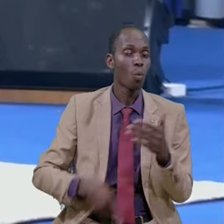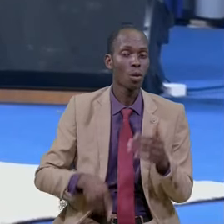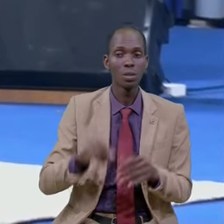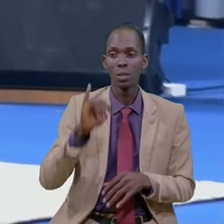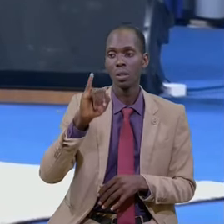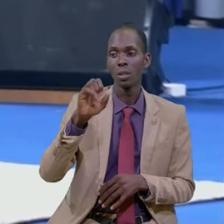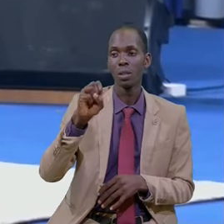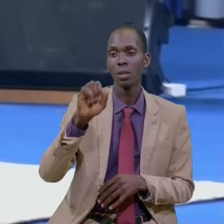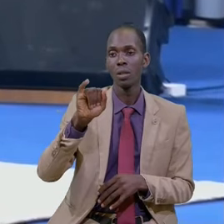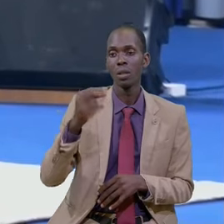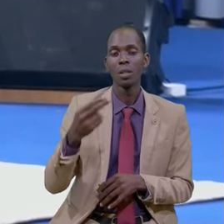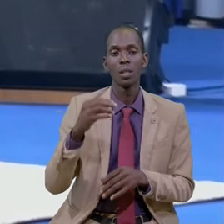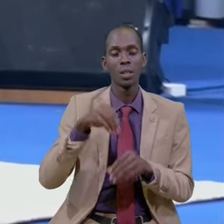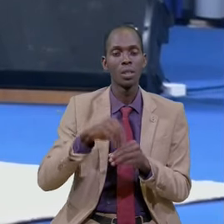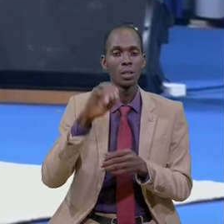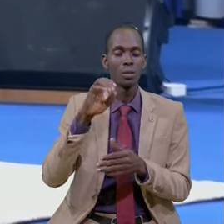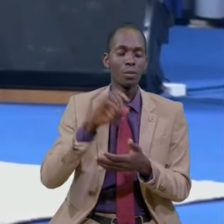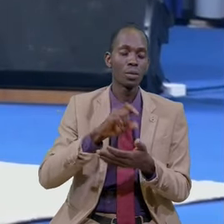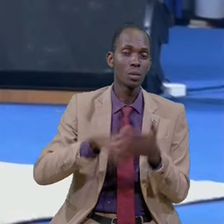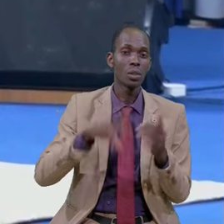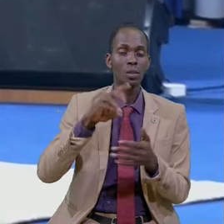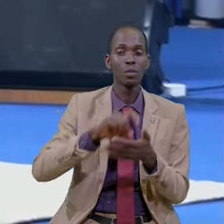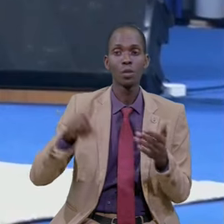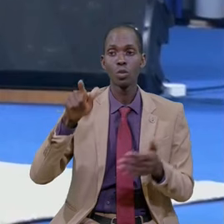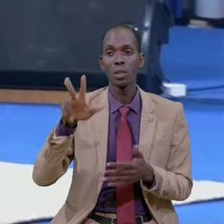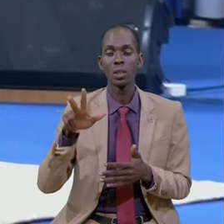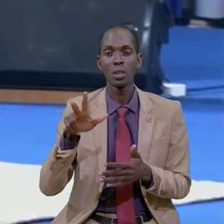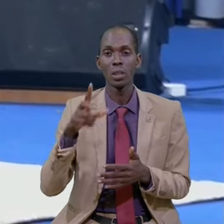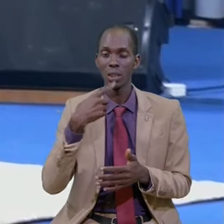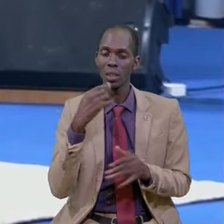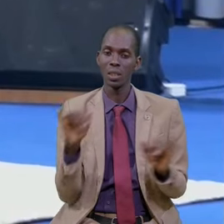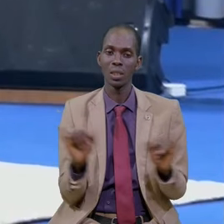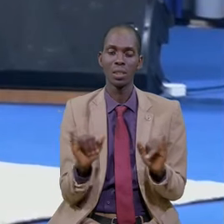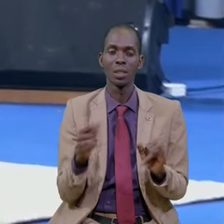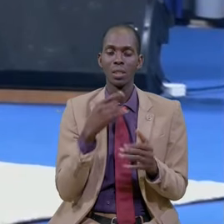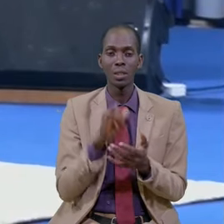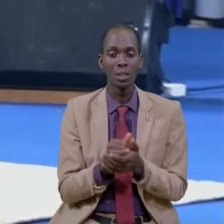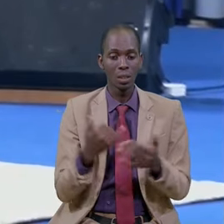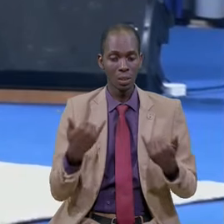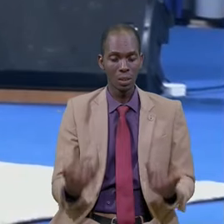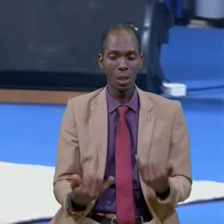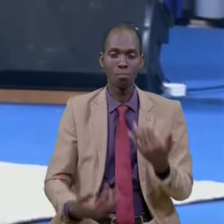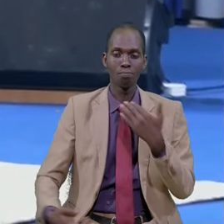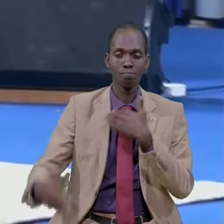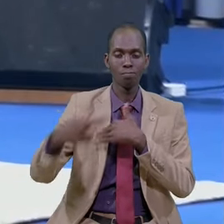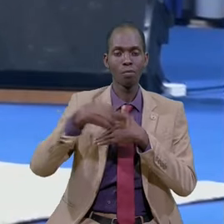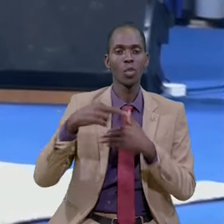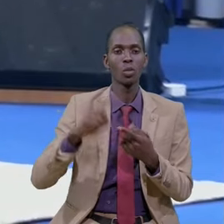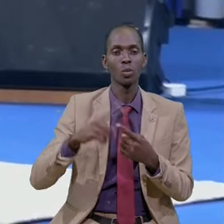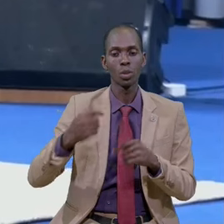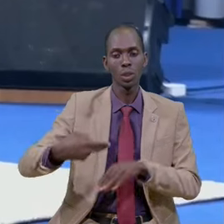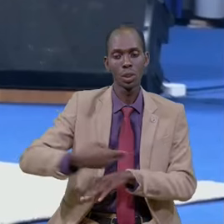verse of chter 53 but I now returned unto the shepher